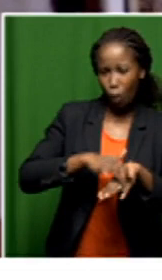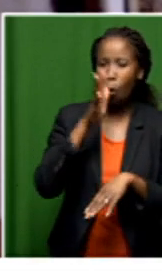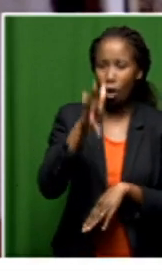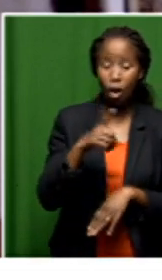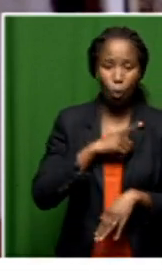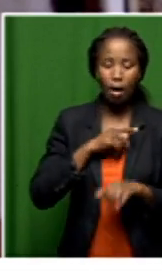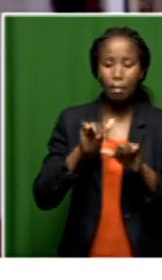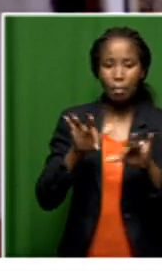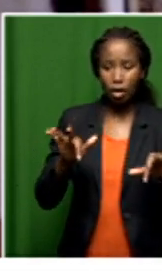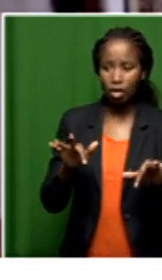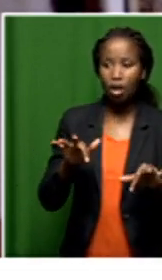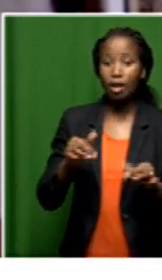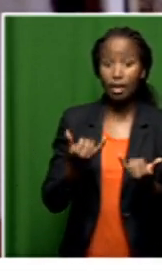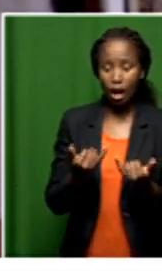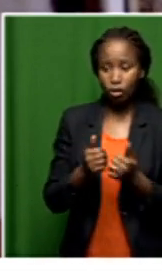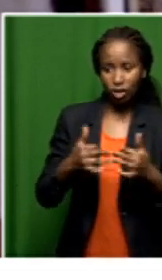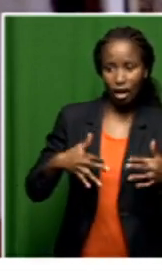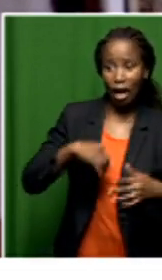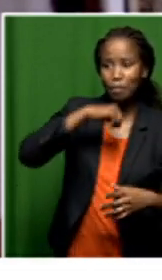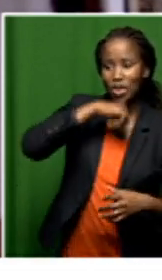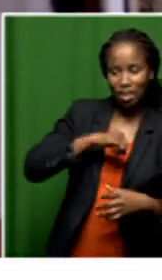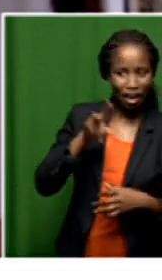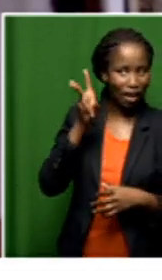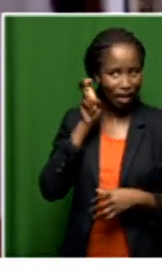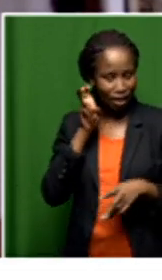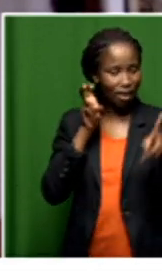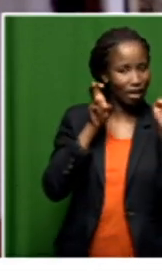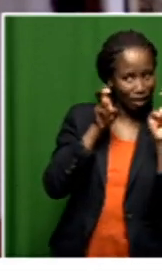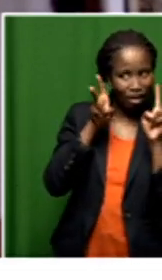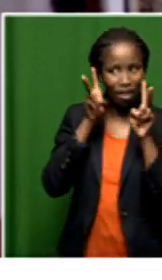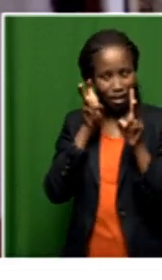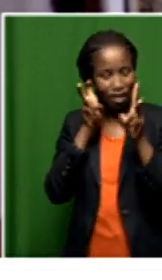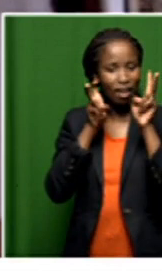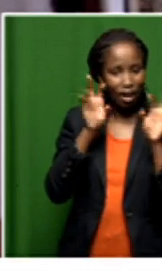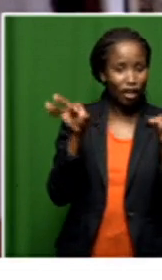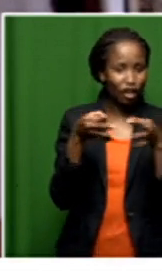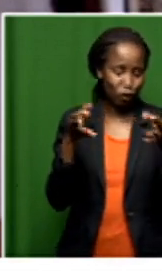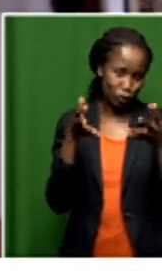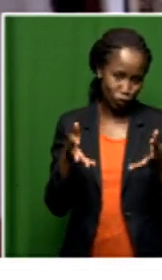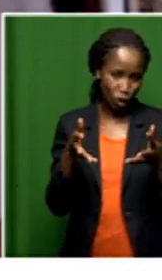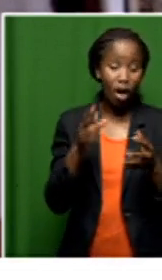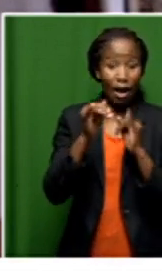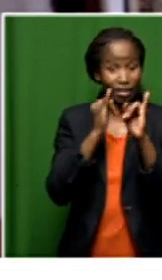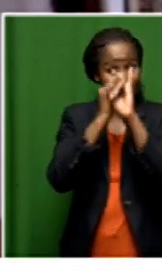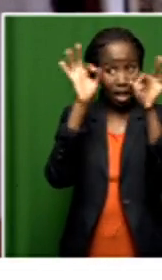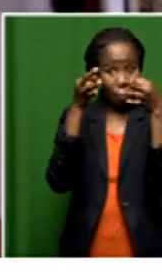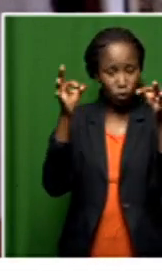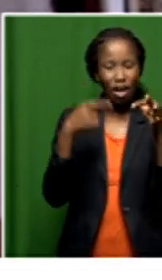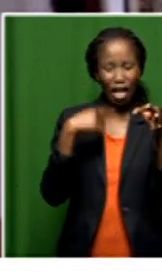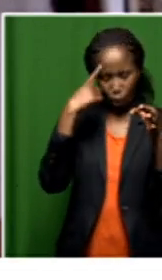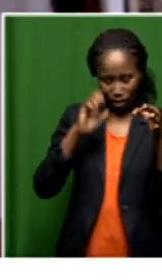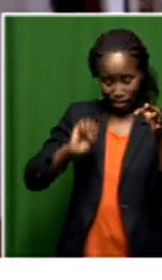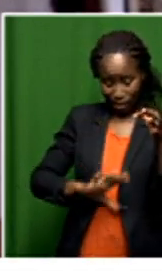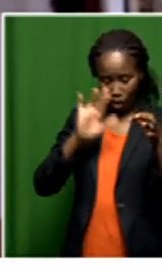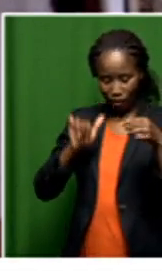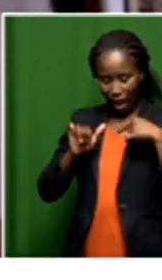to listening to it and open to loving it and stuff. And I think with listening to international music, I think South Africa has its own journey when it